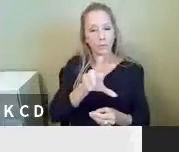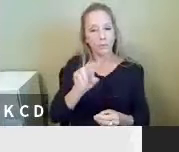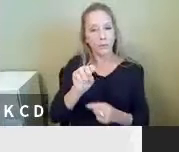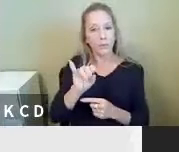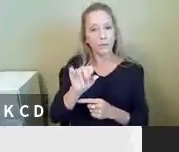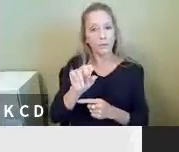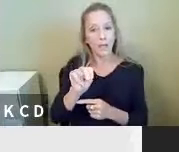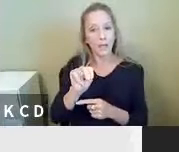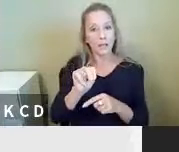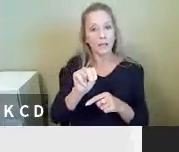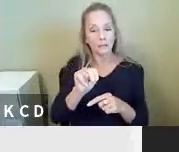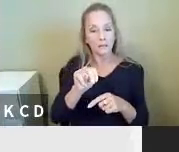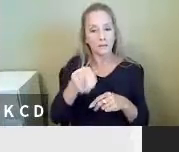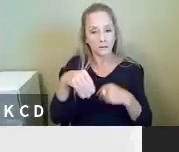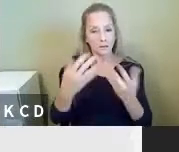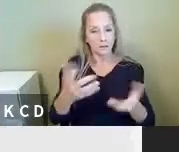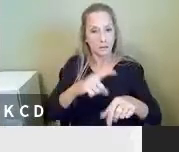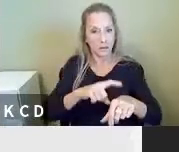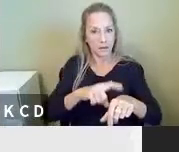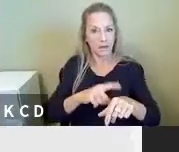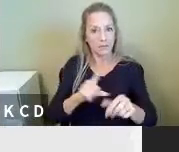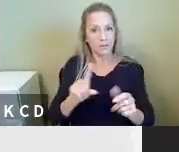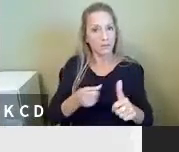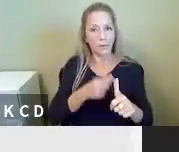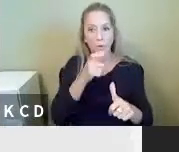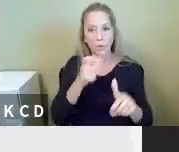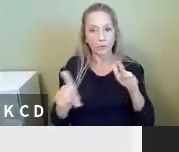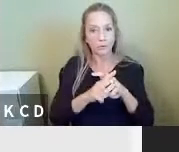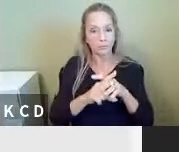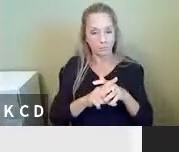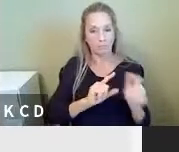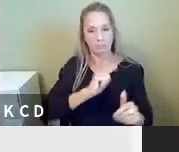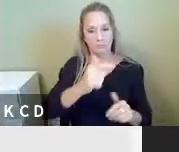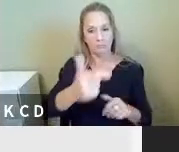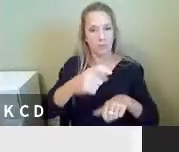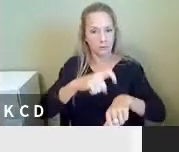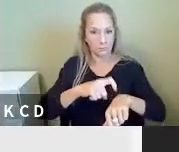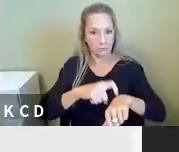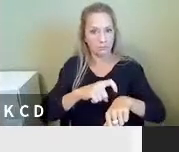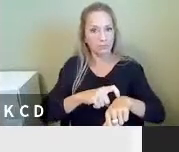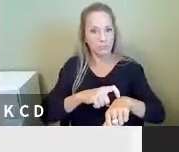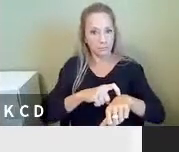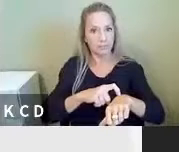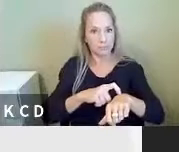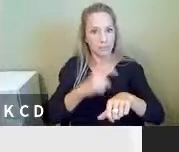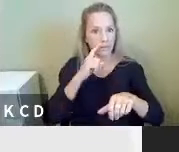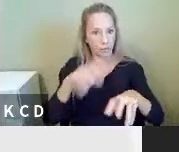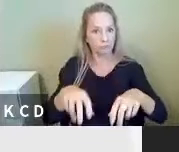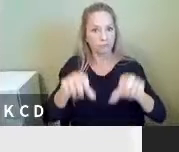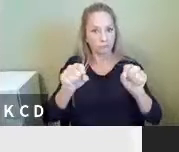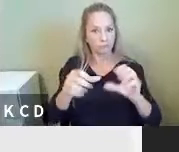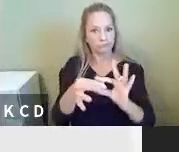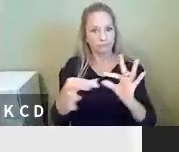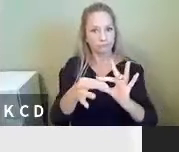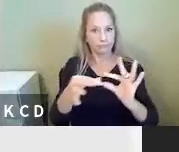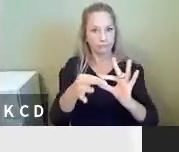be allocated, first come, first served basis, as you can read for yourself here.